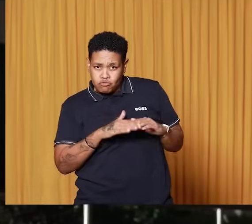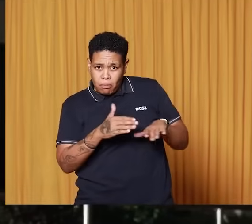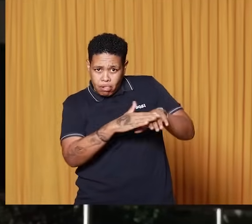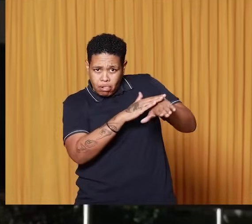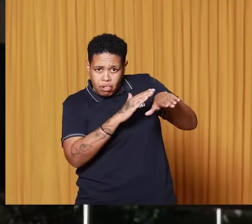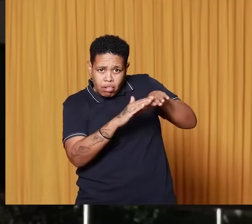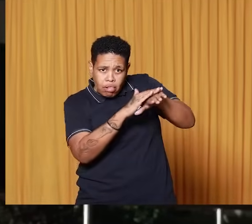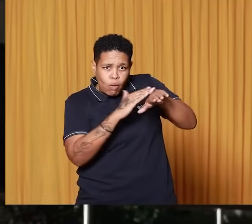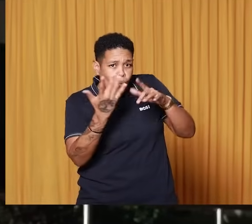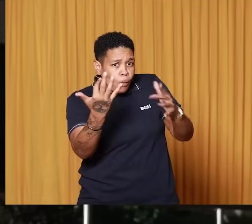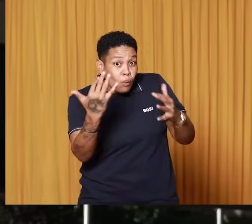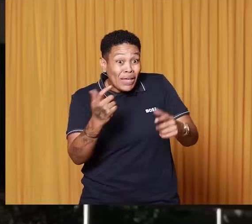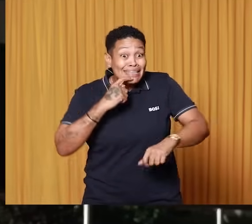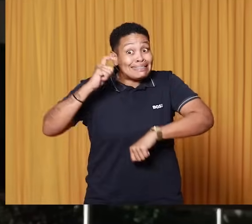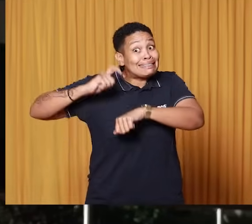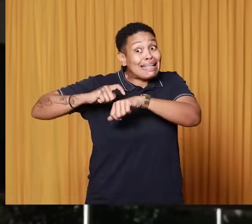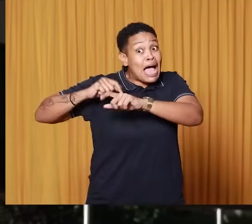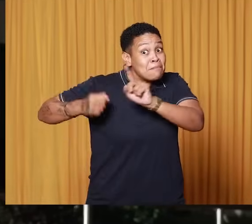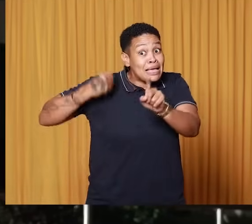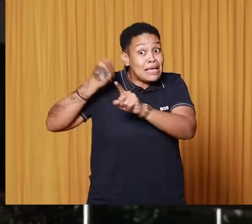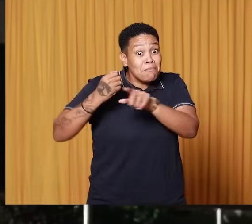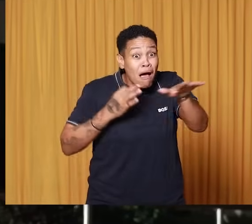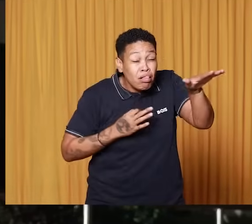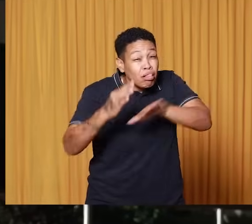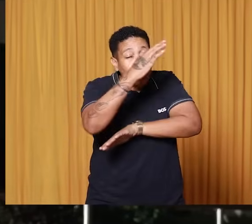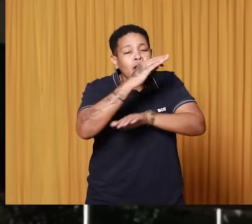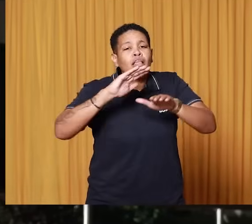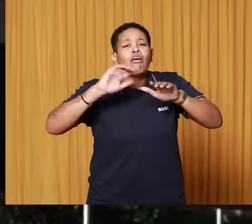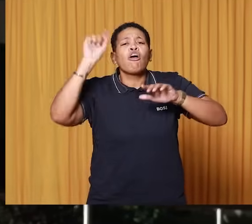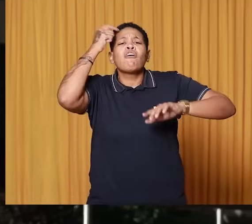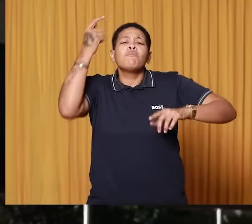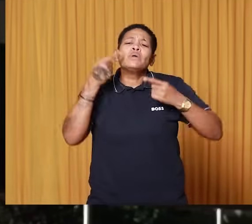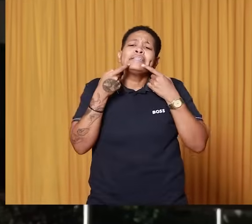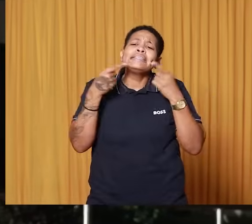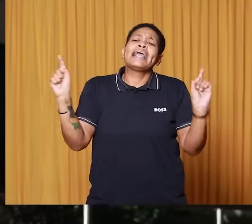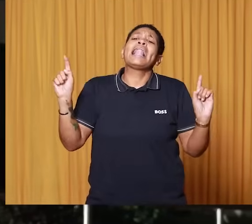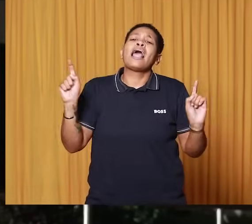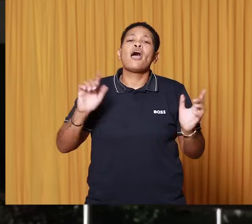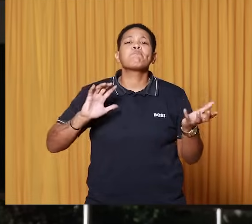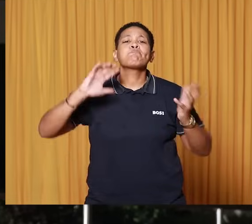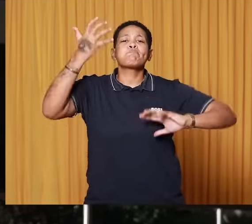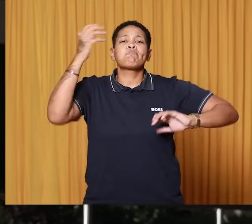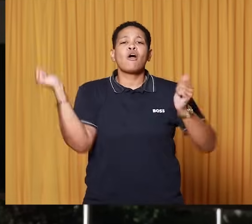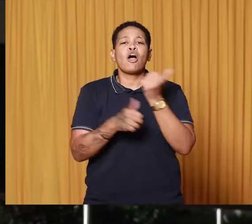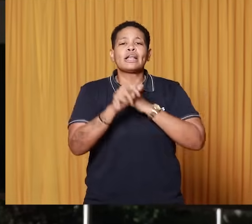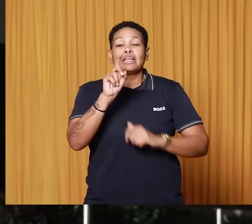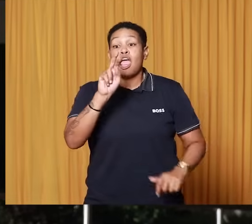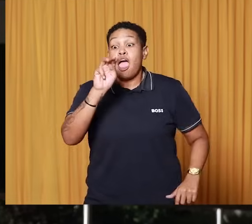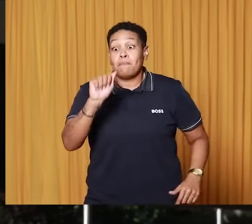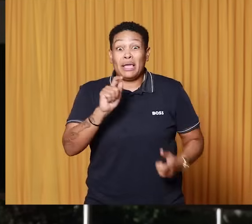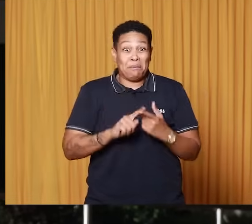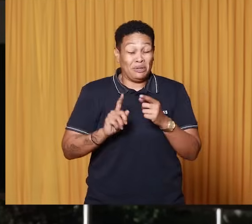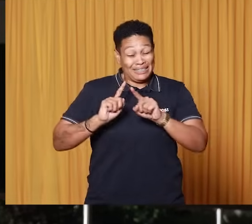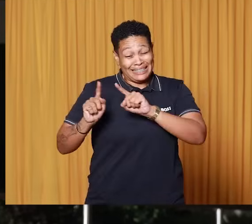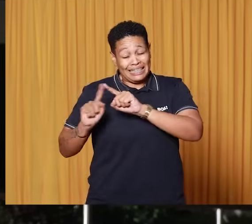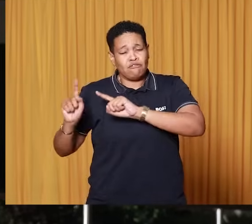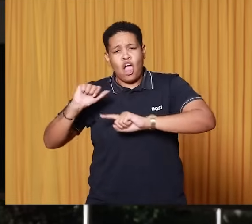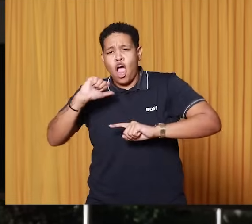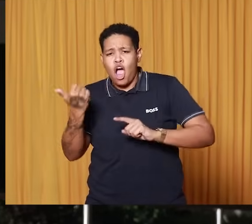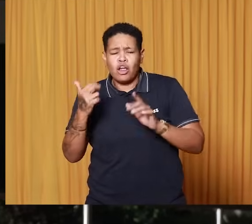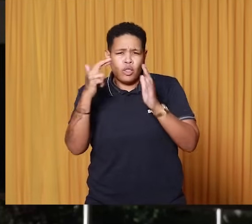the island. At the time of impact, the government will declare a disaster under the DRMA, along with the various